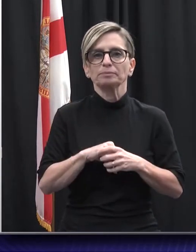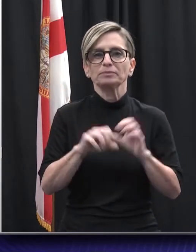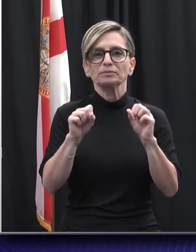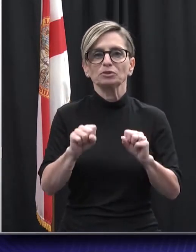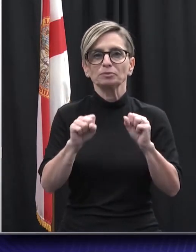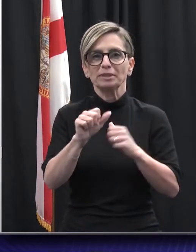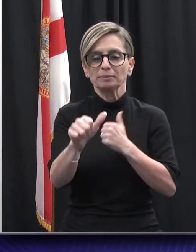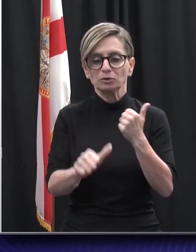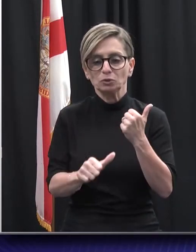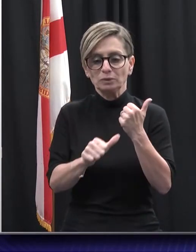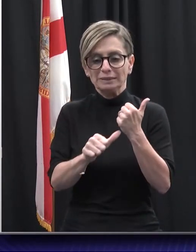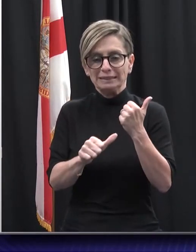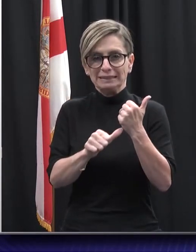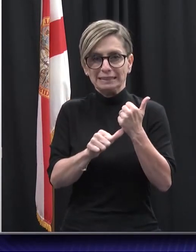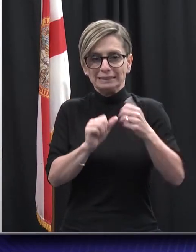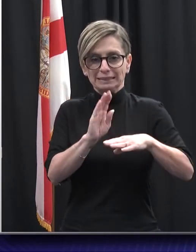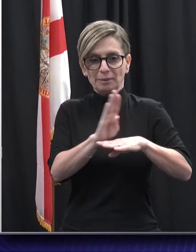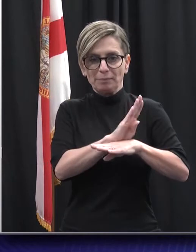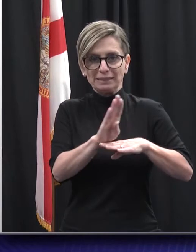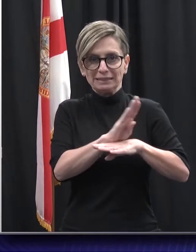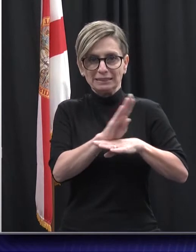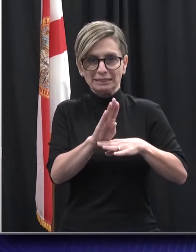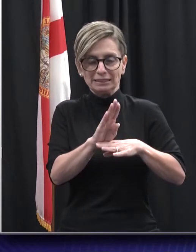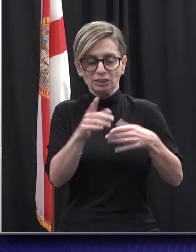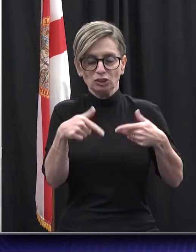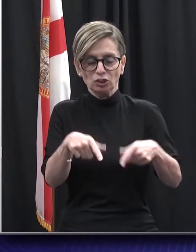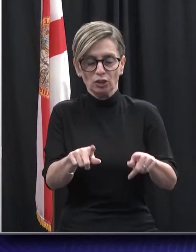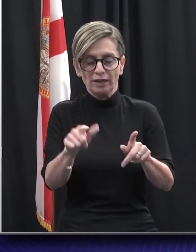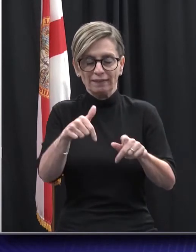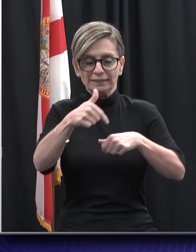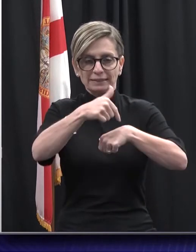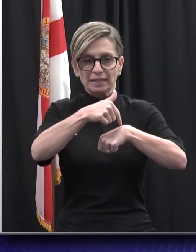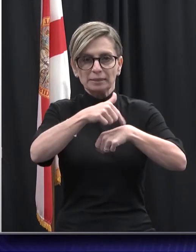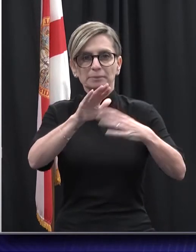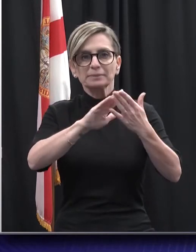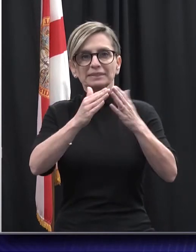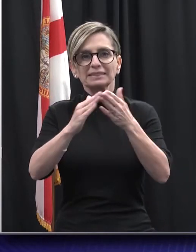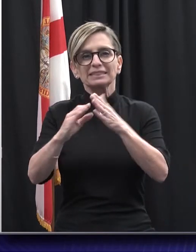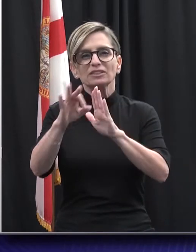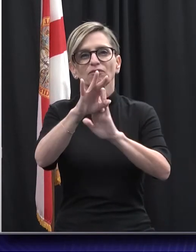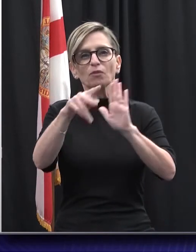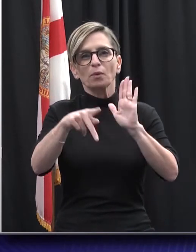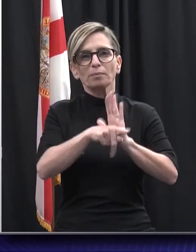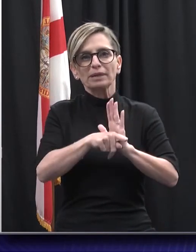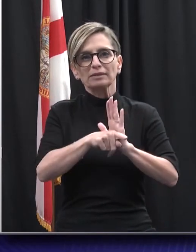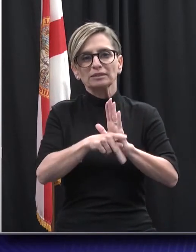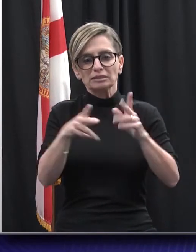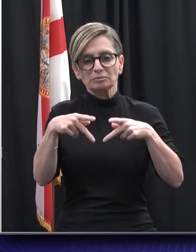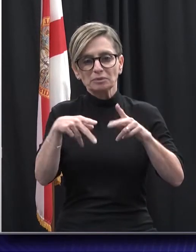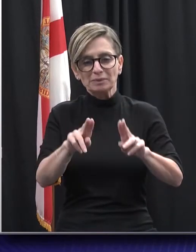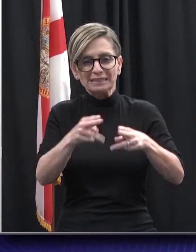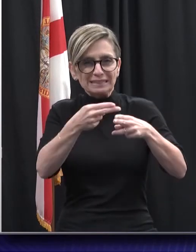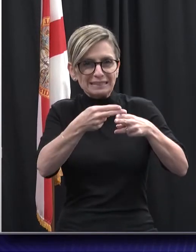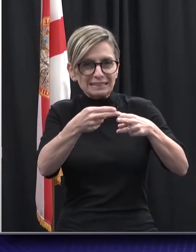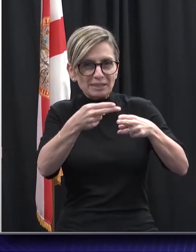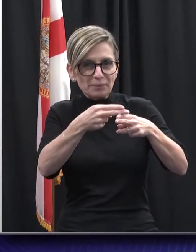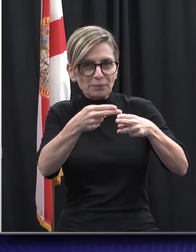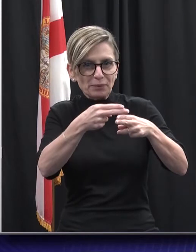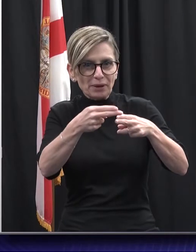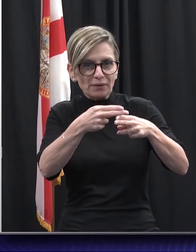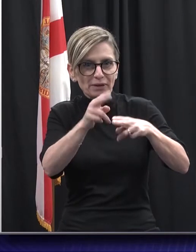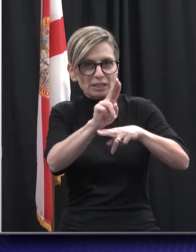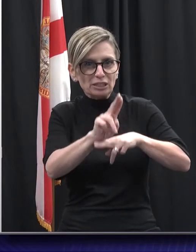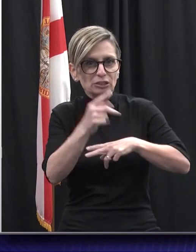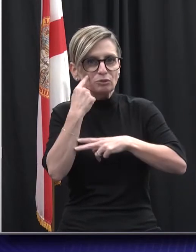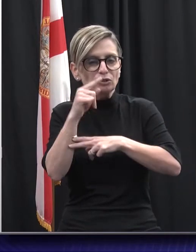by COVID-19, the City of Fort Pierce will allow temporary use of the right-of-way as a